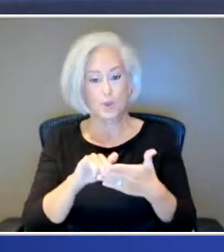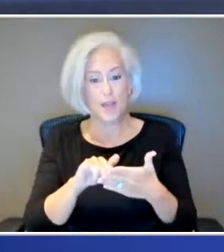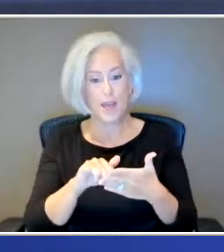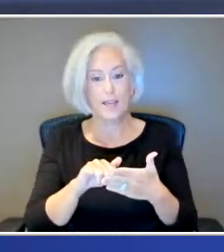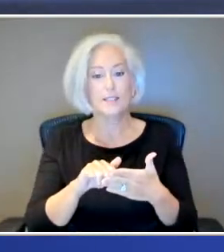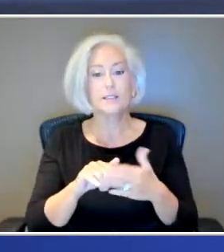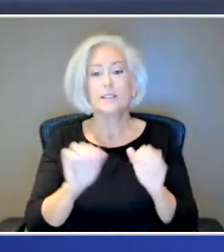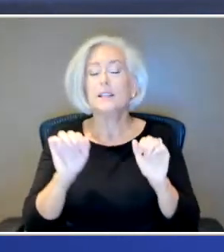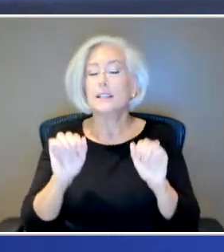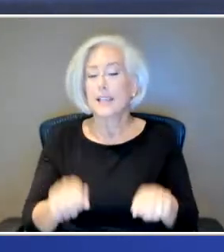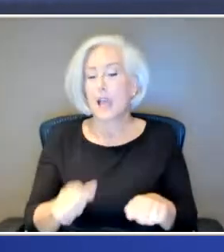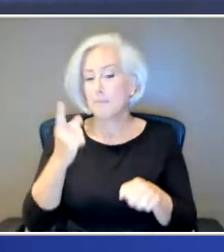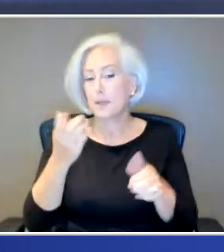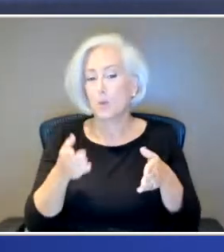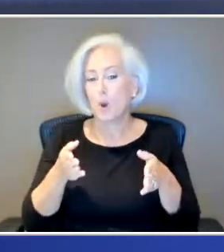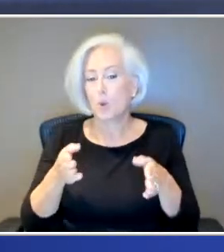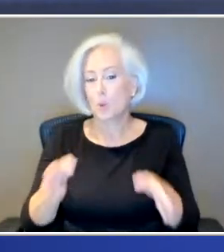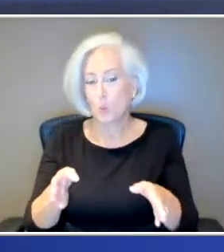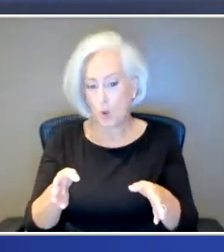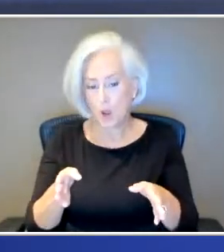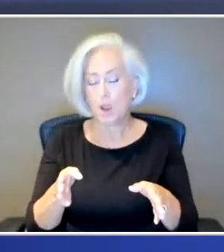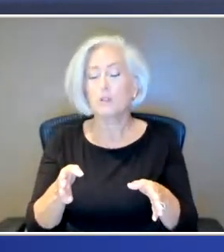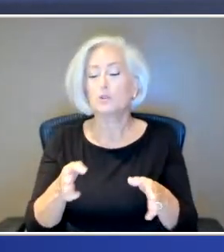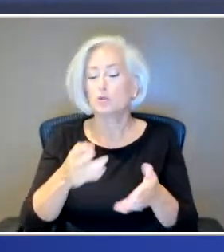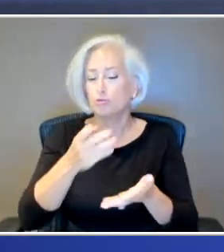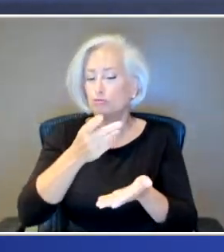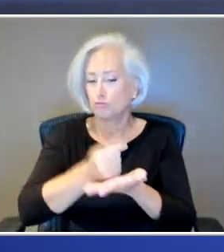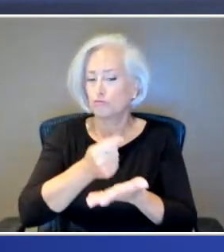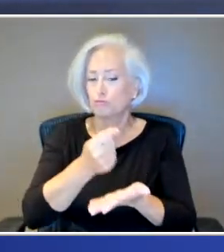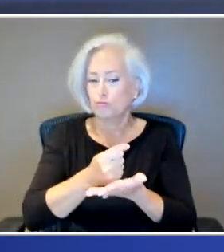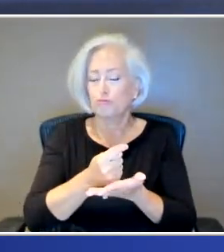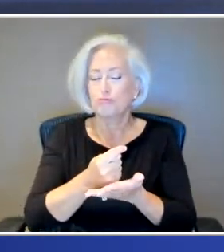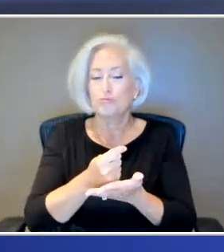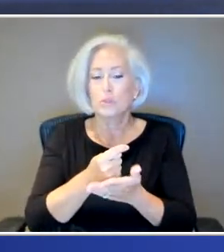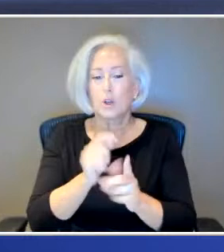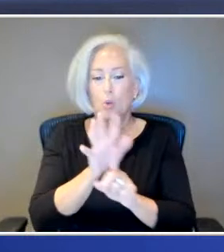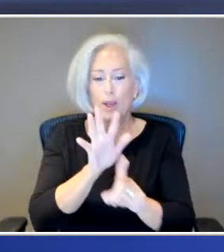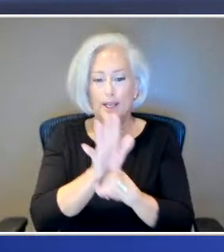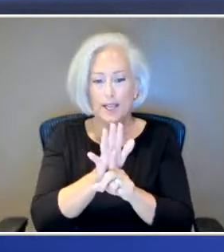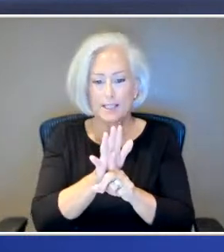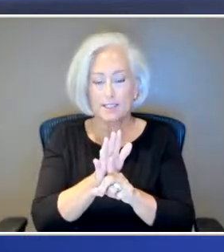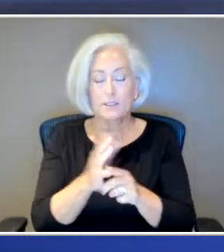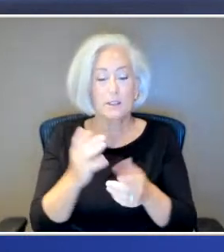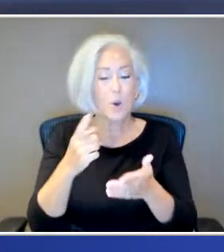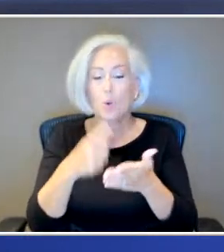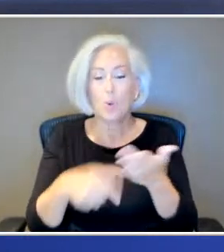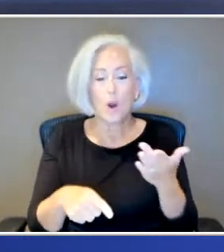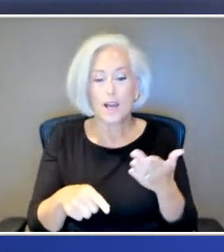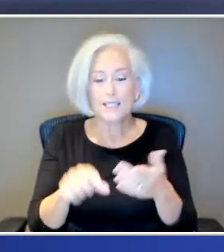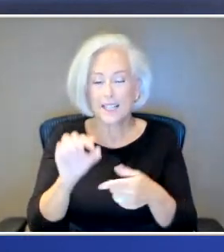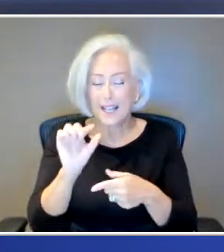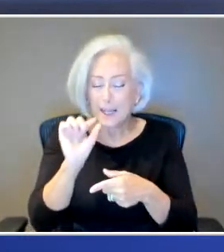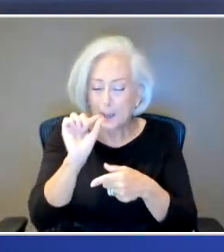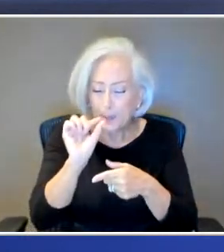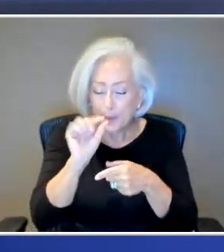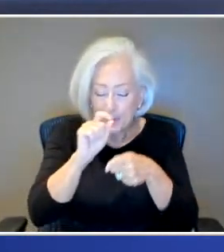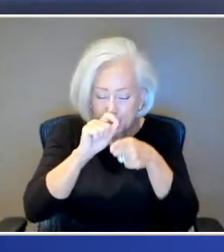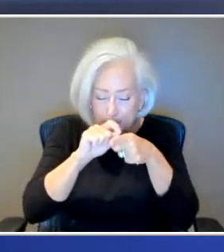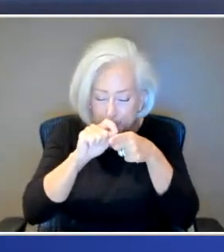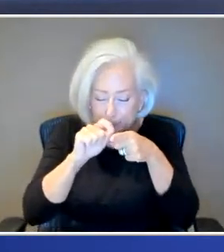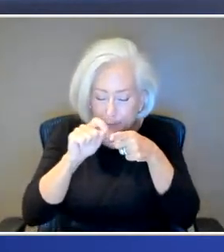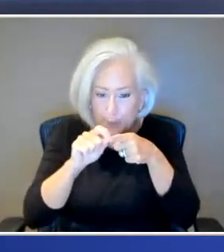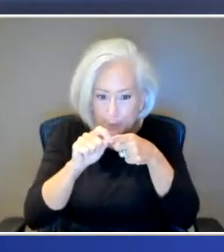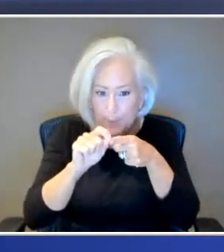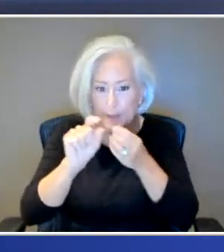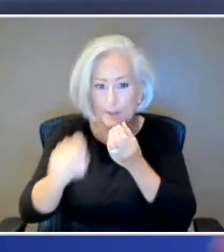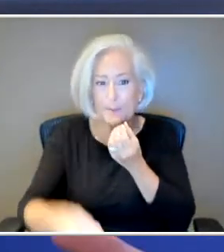of the ways that we can treat with radiation. Essentially, they're little titanium pellets that are embedded with a radioactive element. Typically, it's radioactive